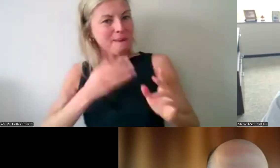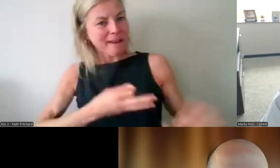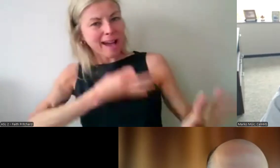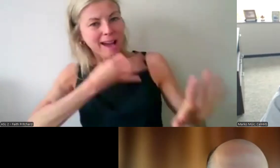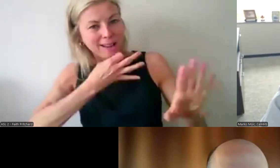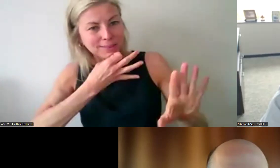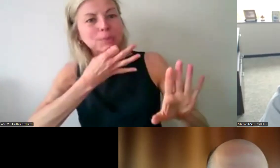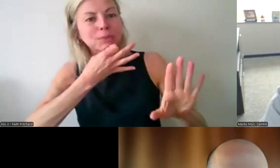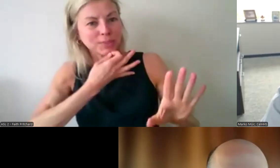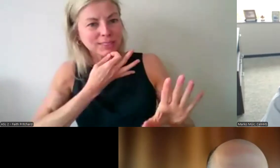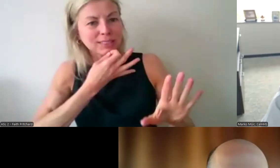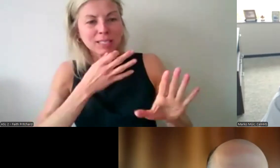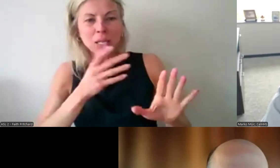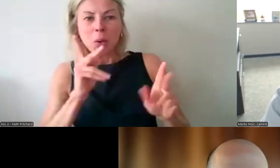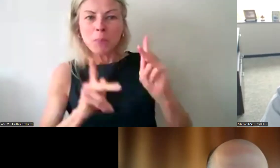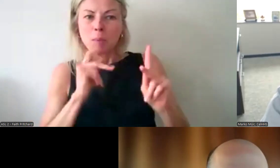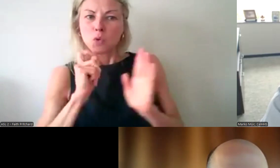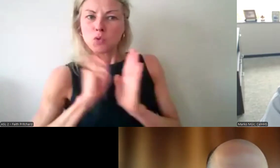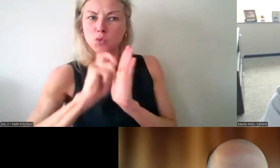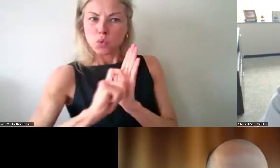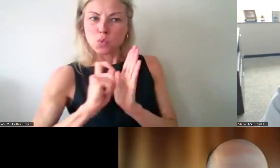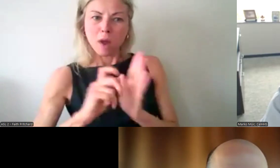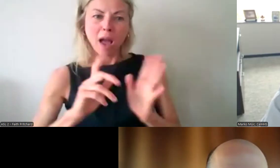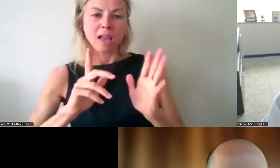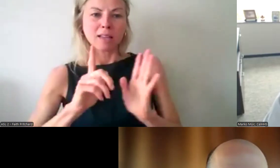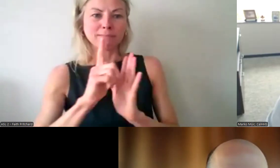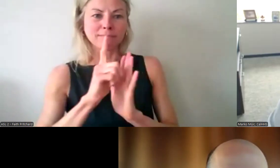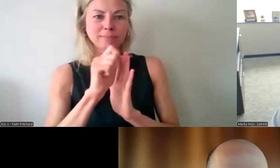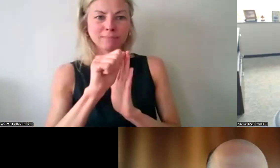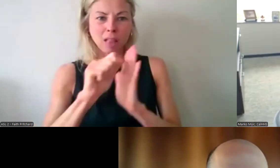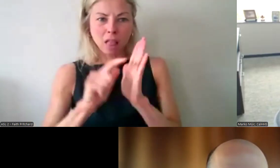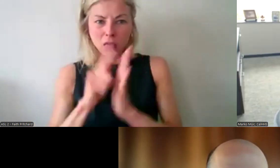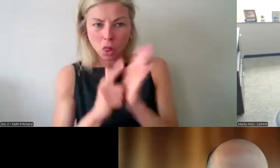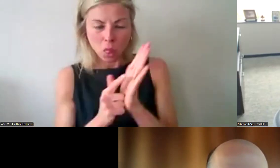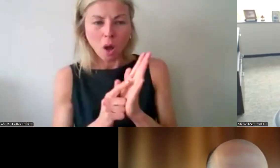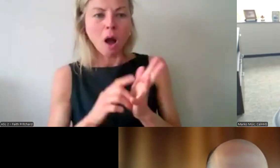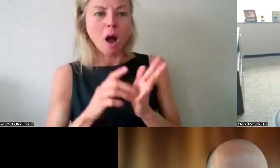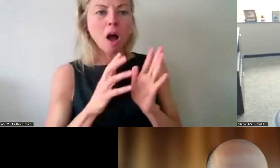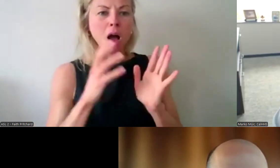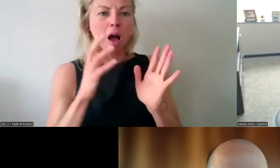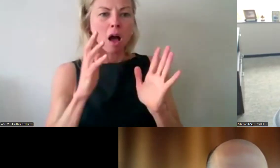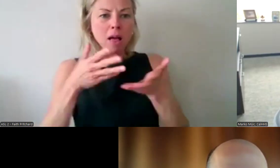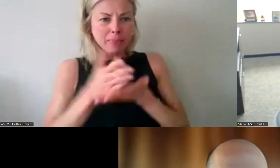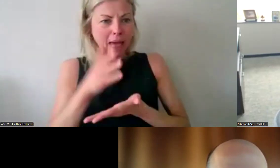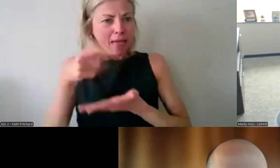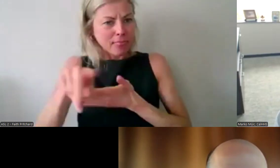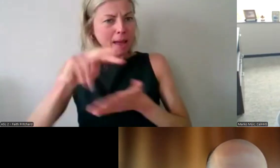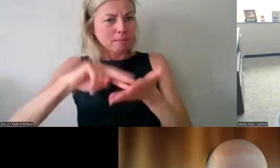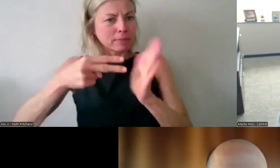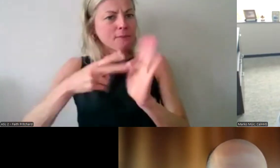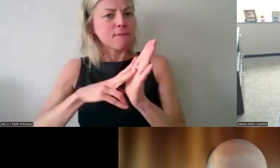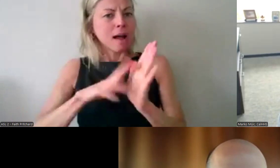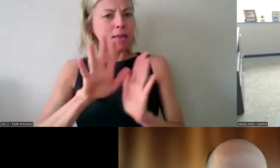who write about this, let them figure out what that means from their individual perspectives, but anchor this in the idea of the home.